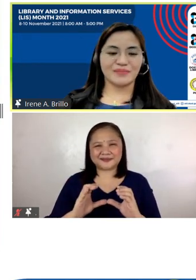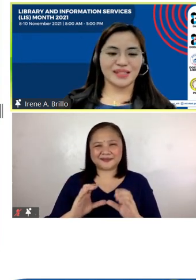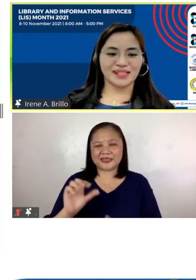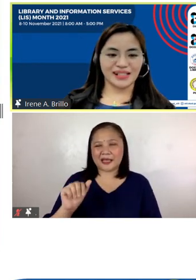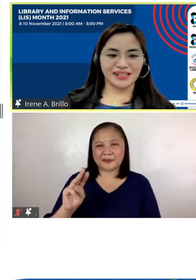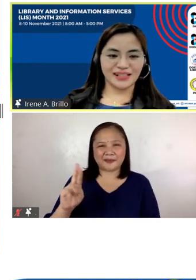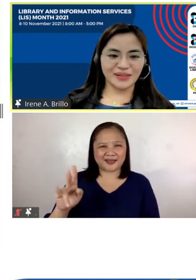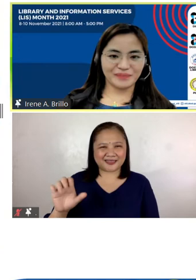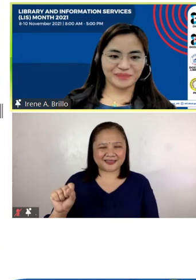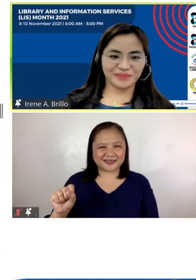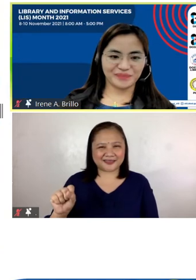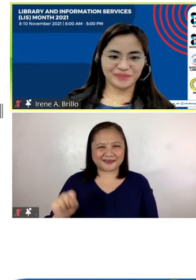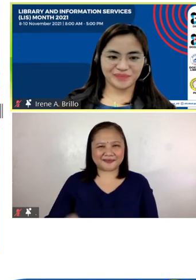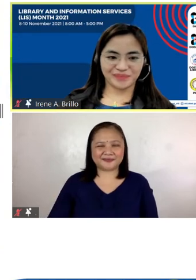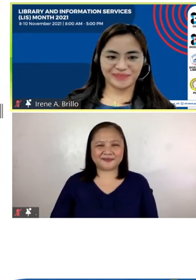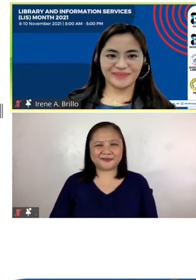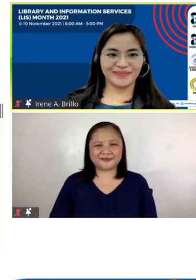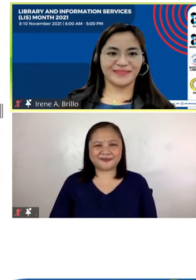Amaris. Miss Linder?